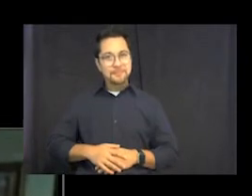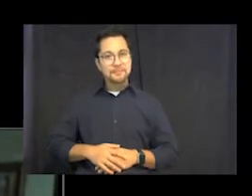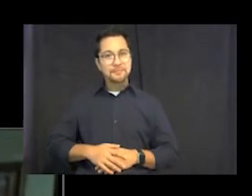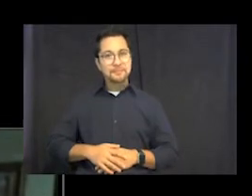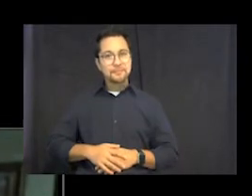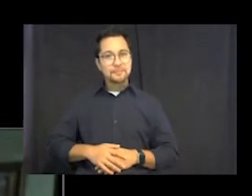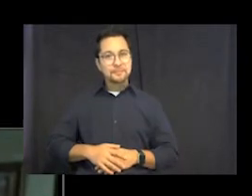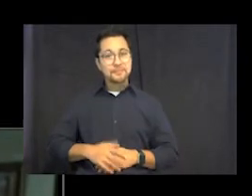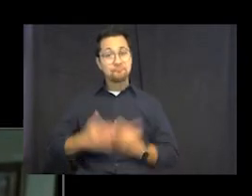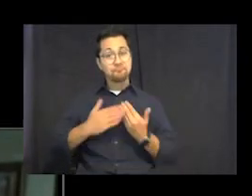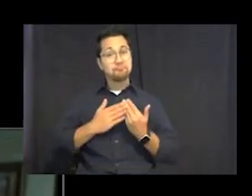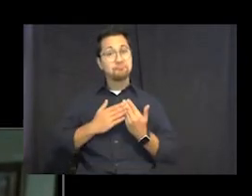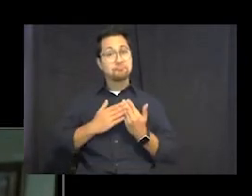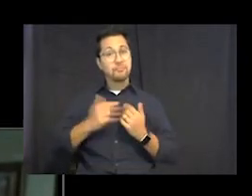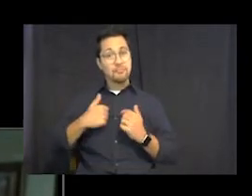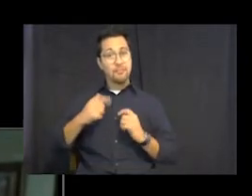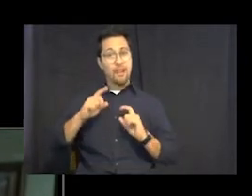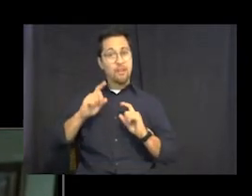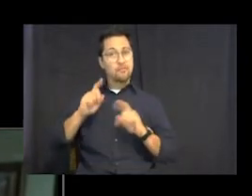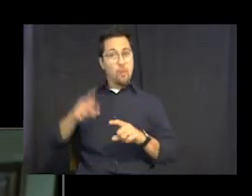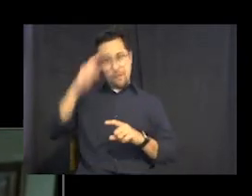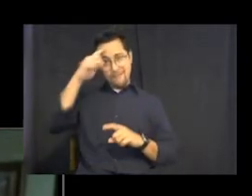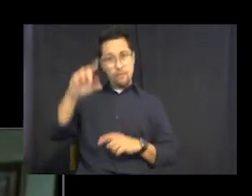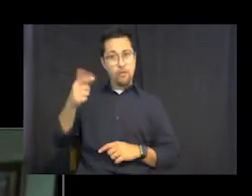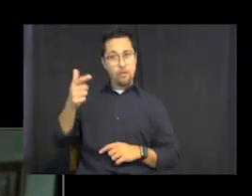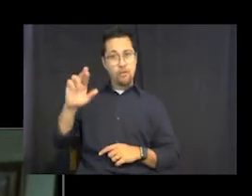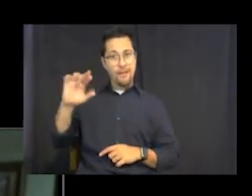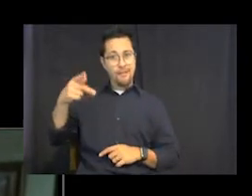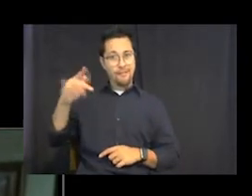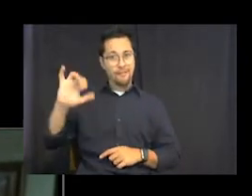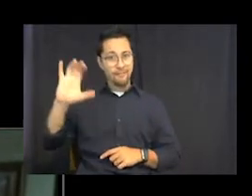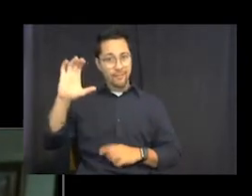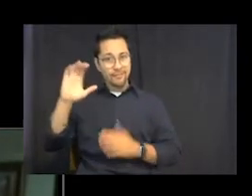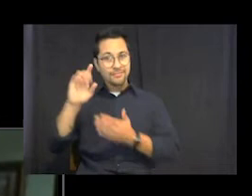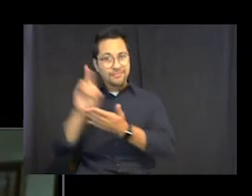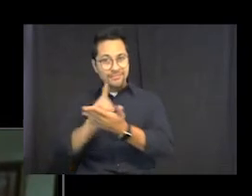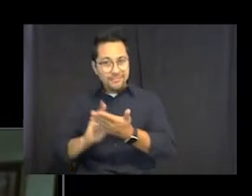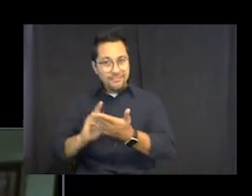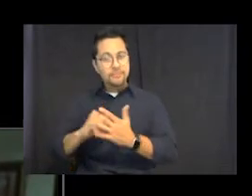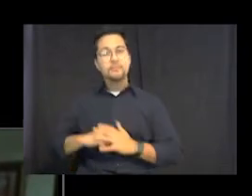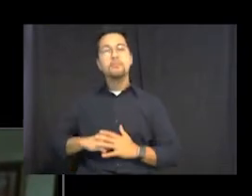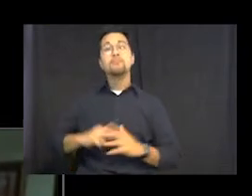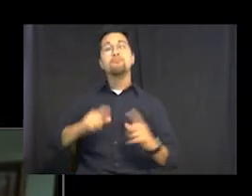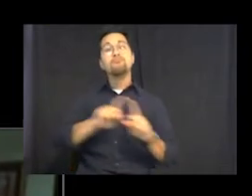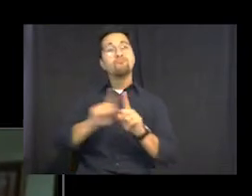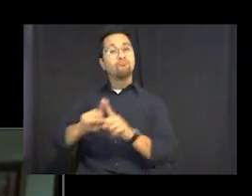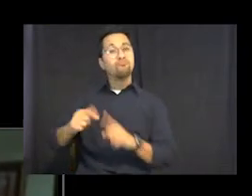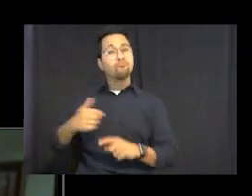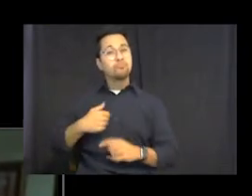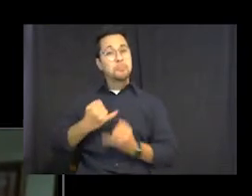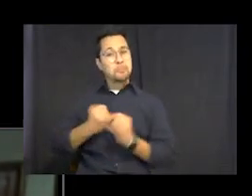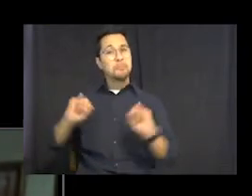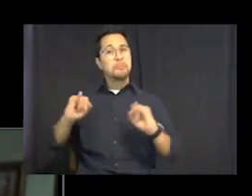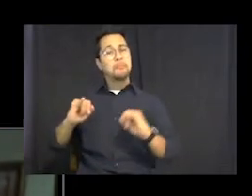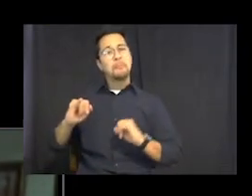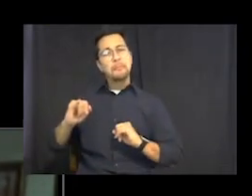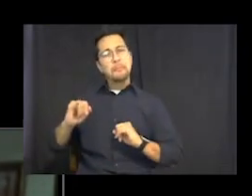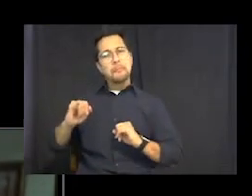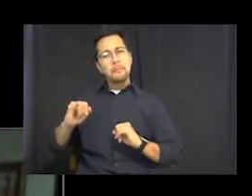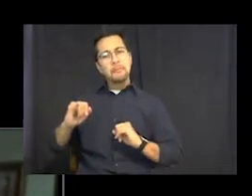and going for graphic design. I'm also independent contractor